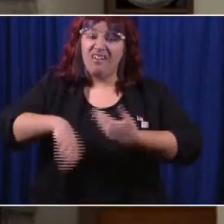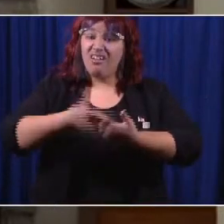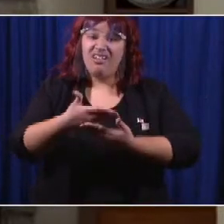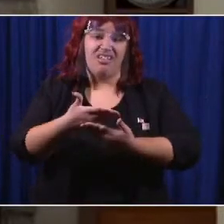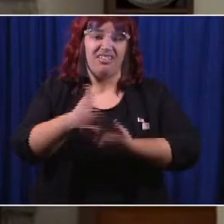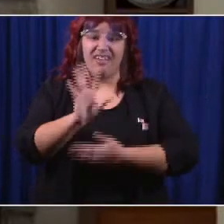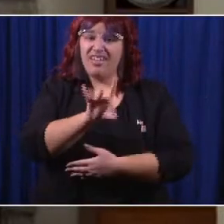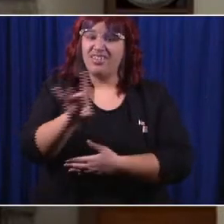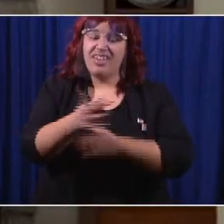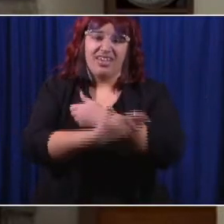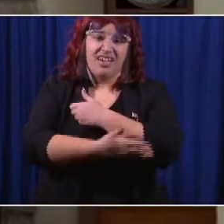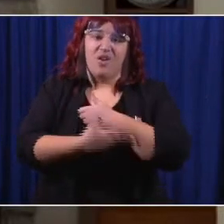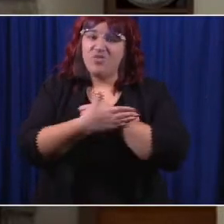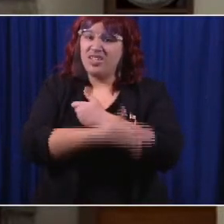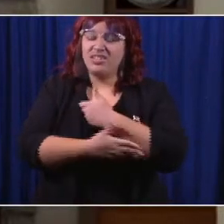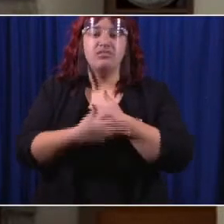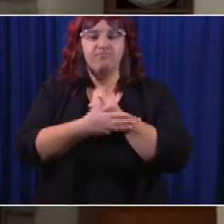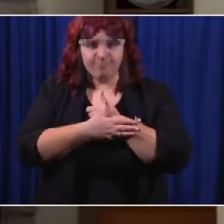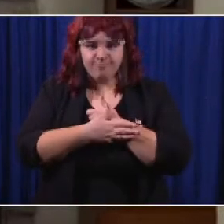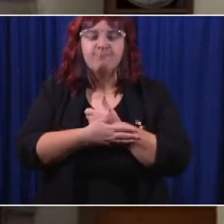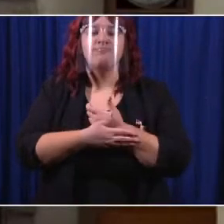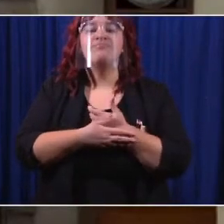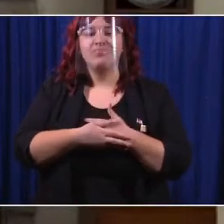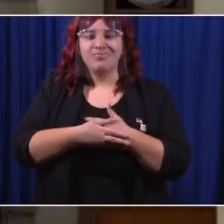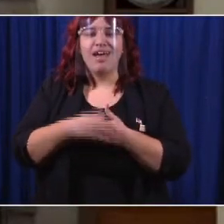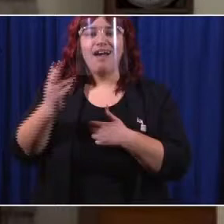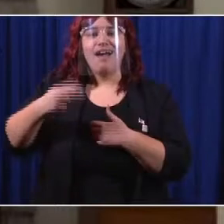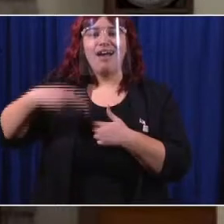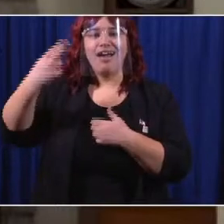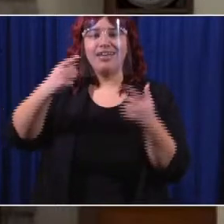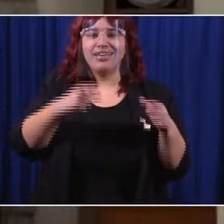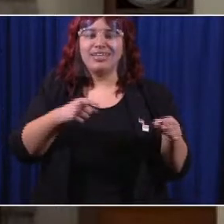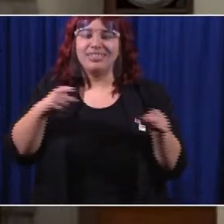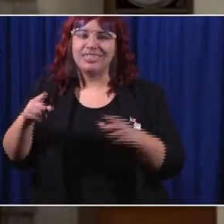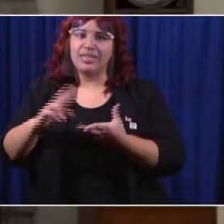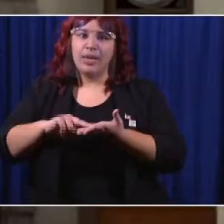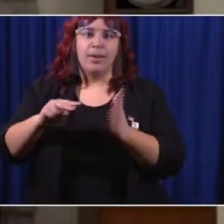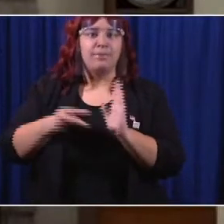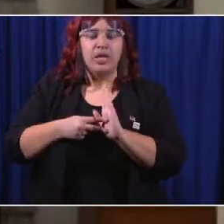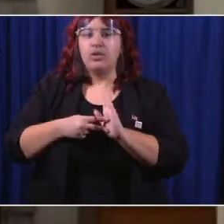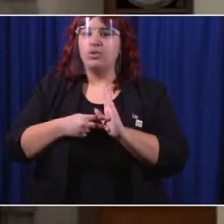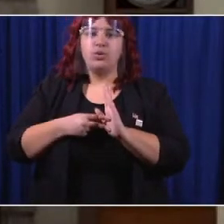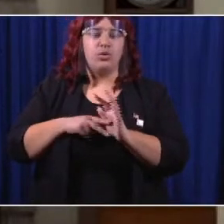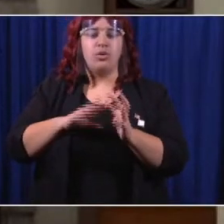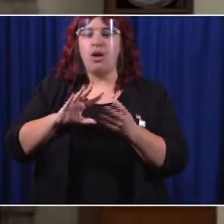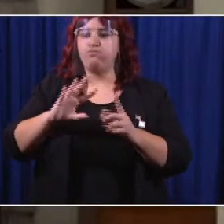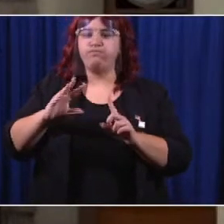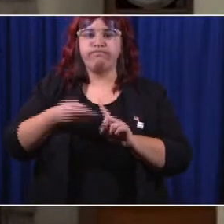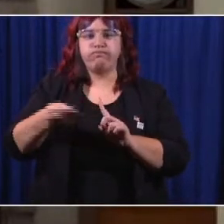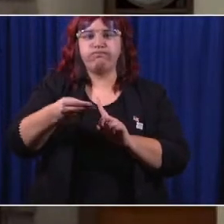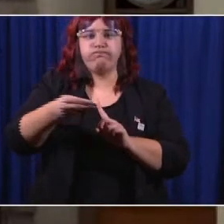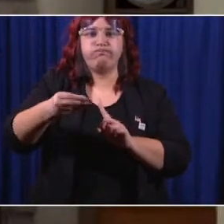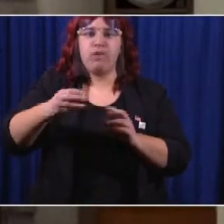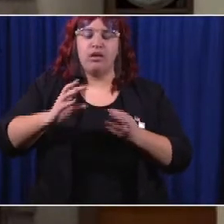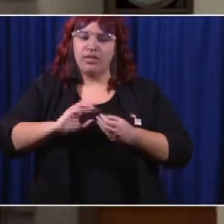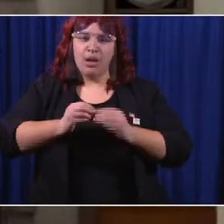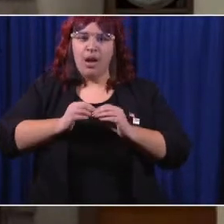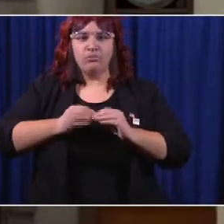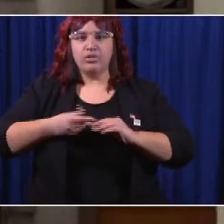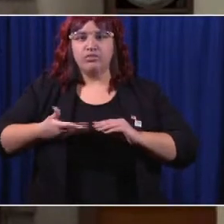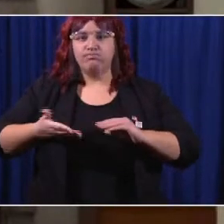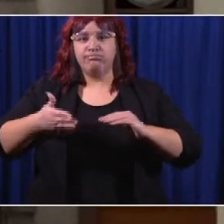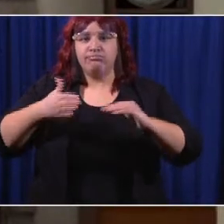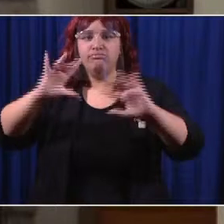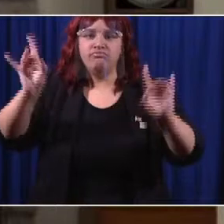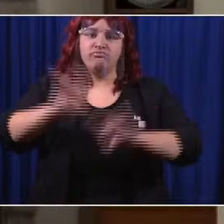county is over 3 times the high incidence rate. So every county, obviously